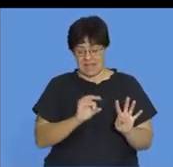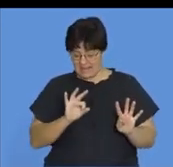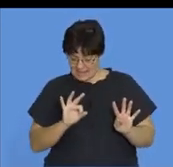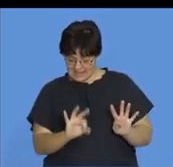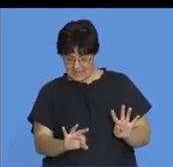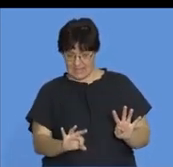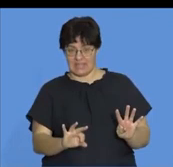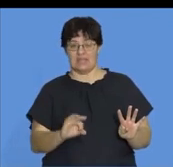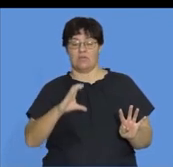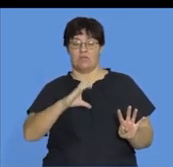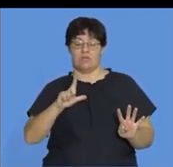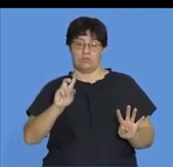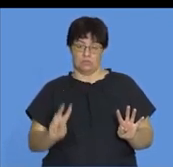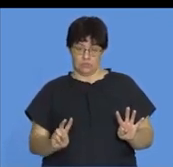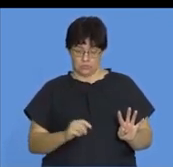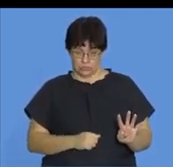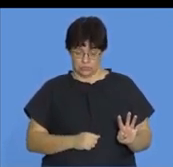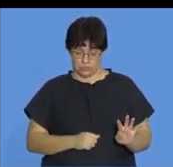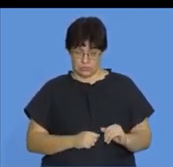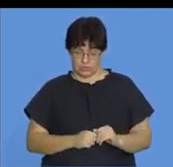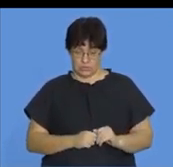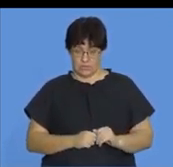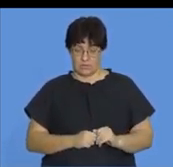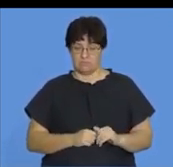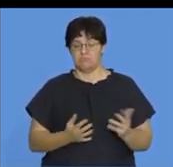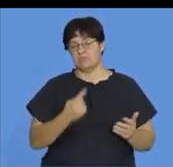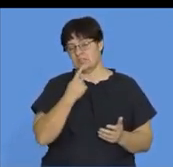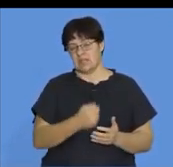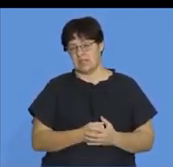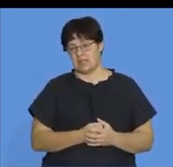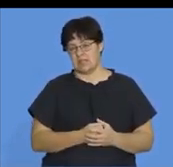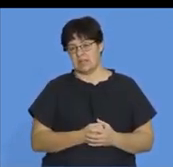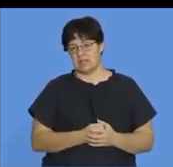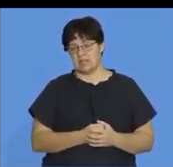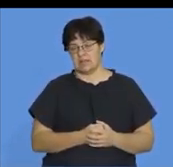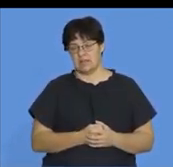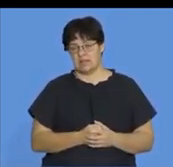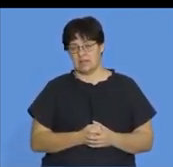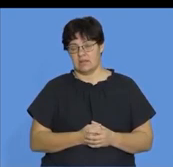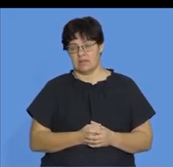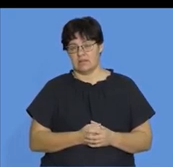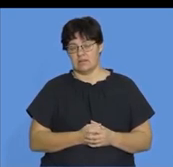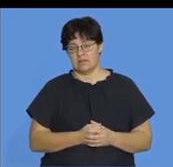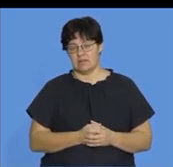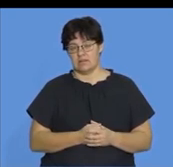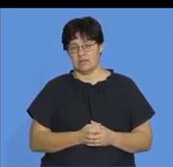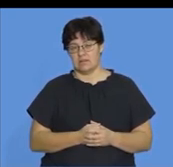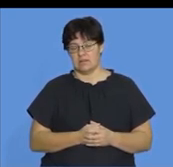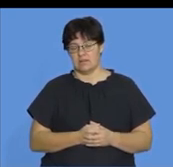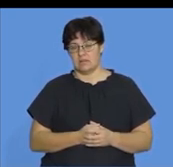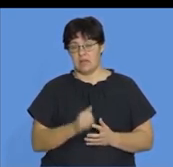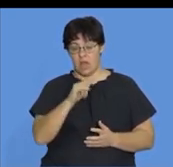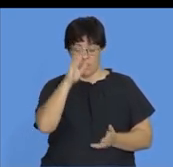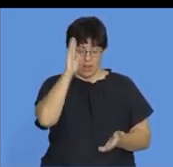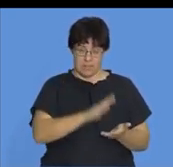3 moles of chlorine, right? So if we say, for argument's sake, if let's say all the iron